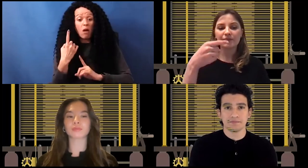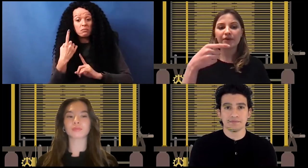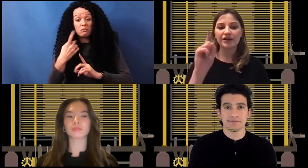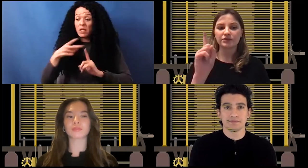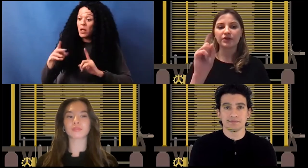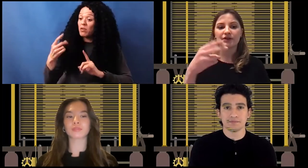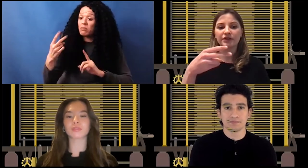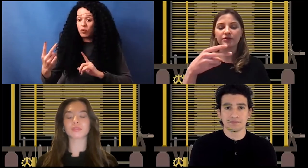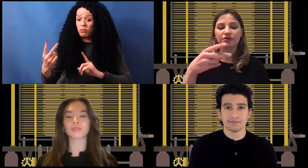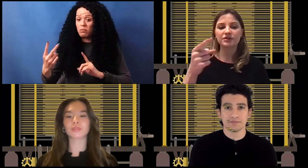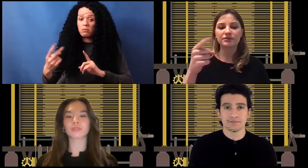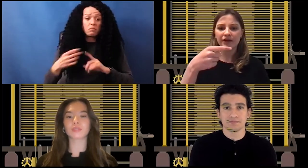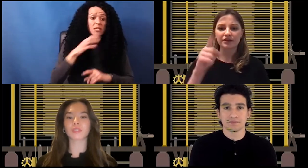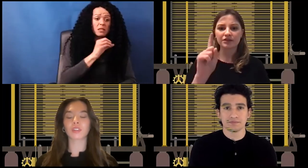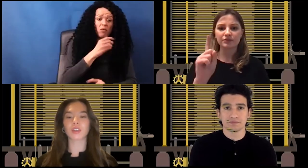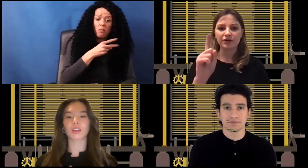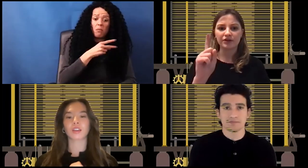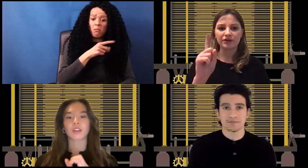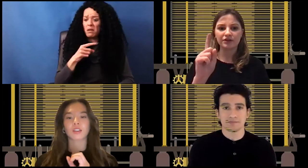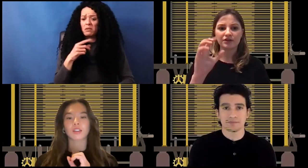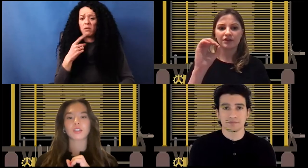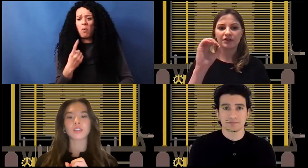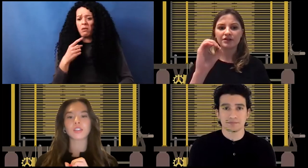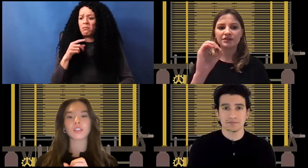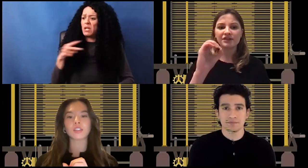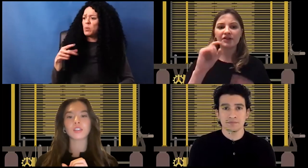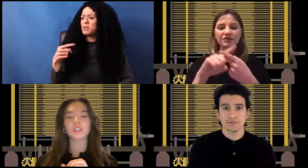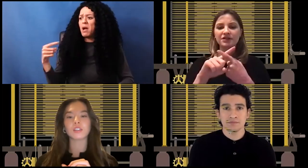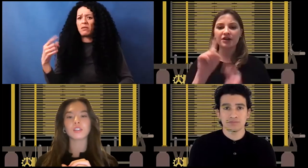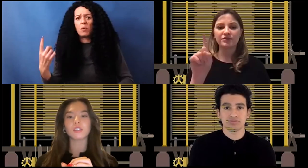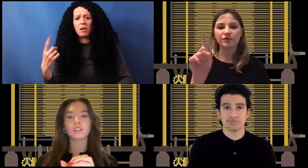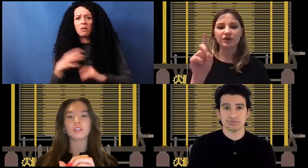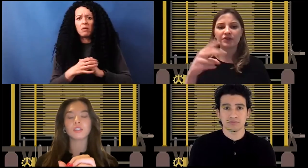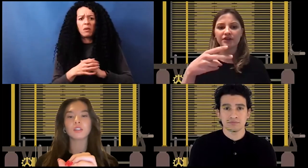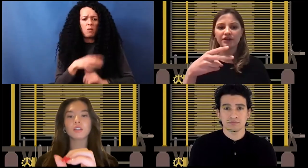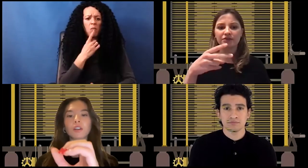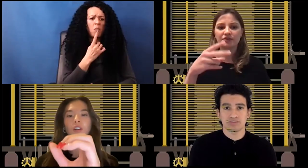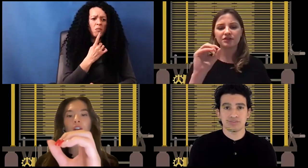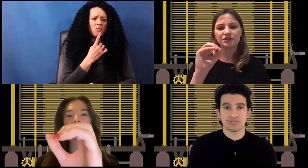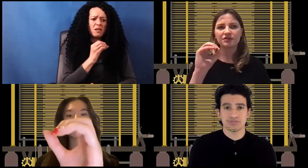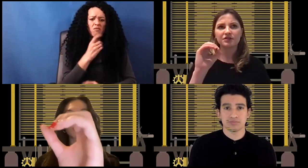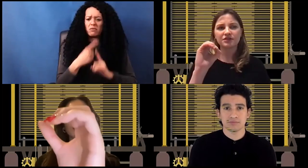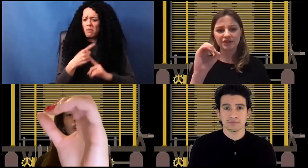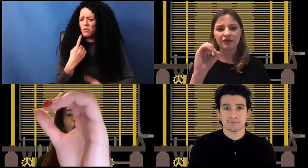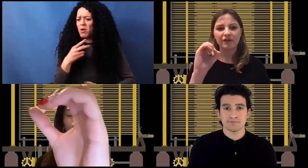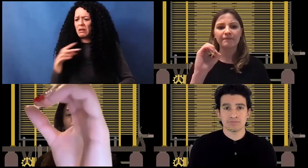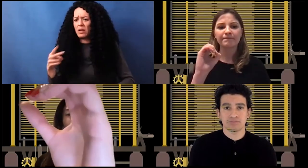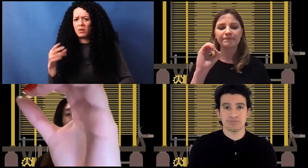0 minus 1 equals minus 1. 0 times 1